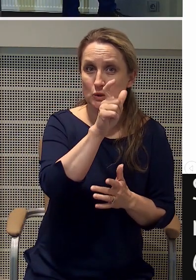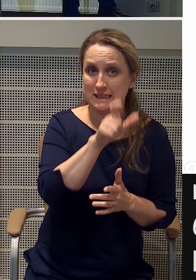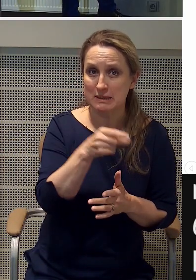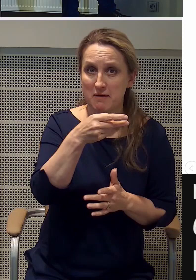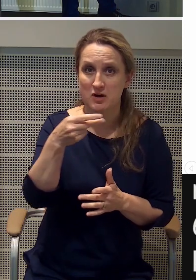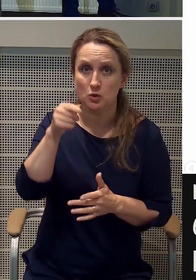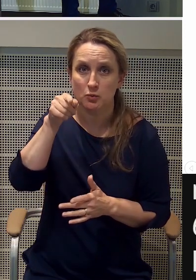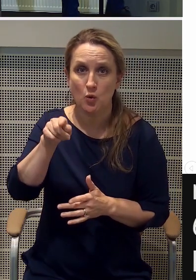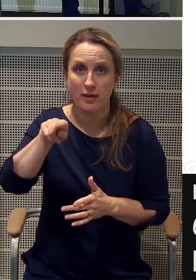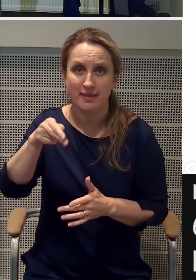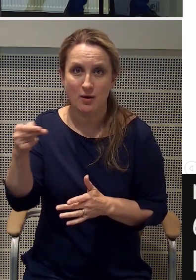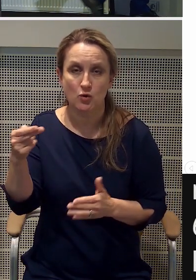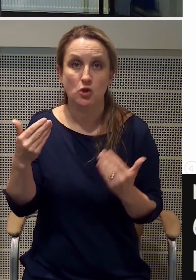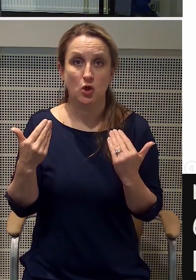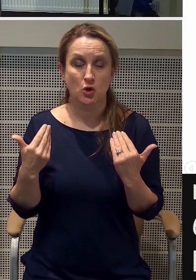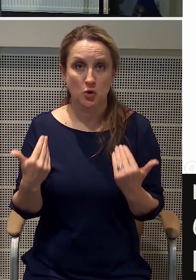it was much less.